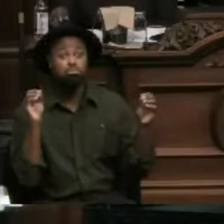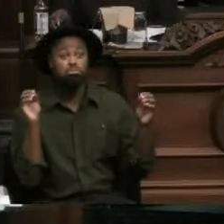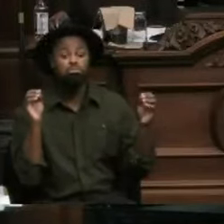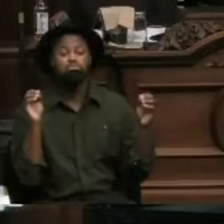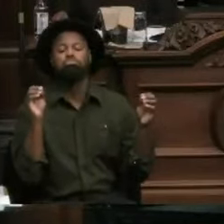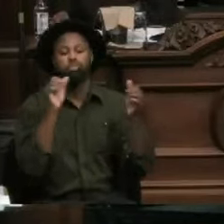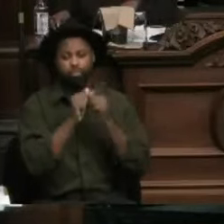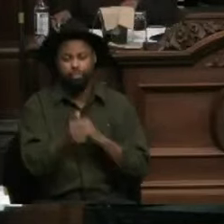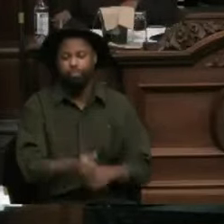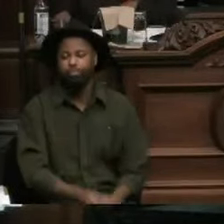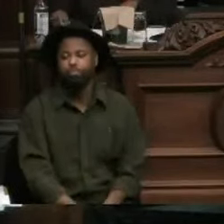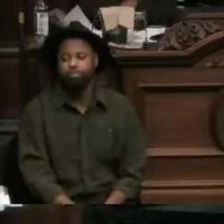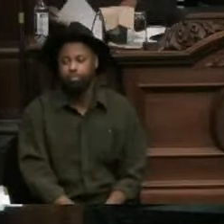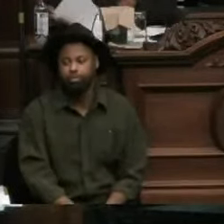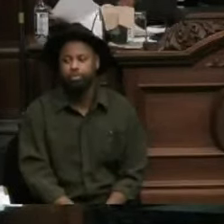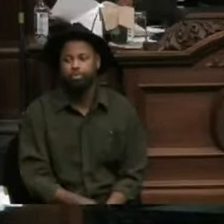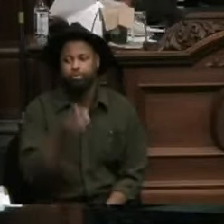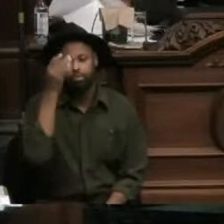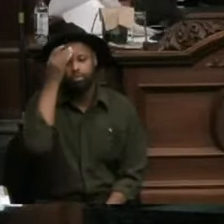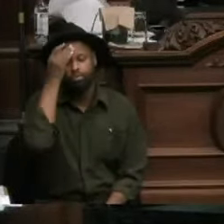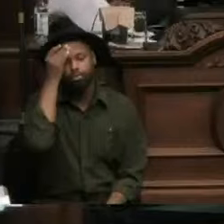carries.